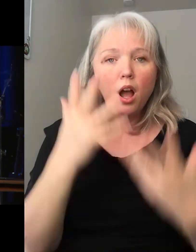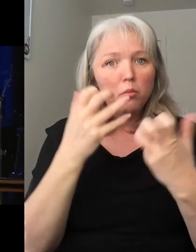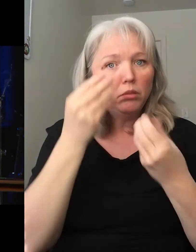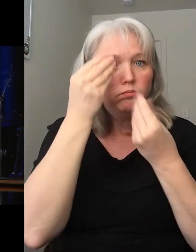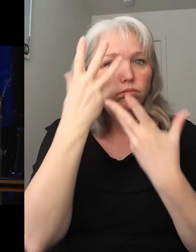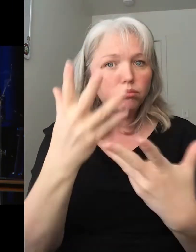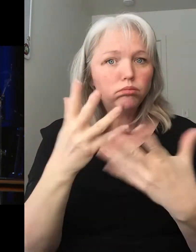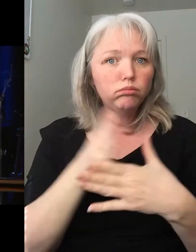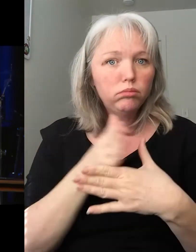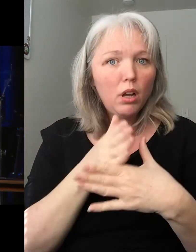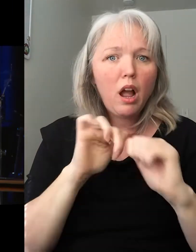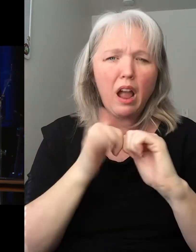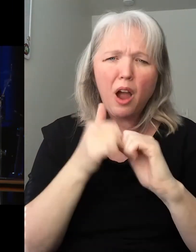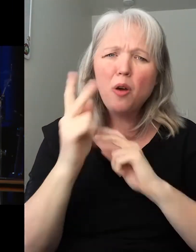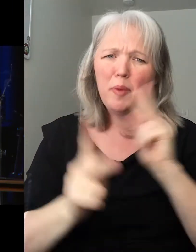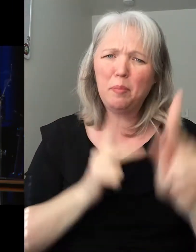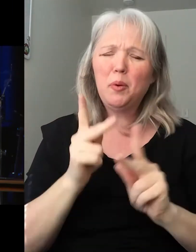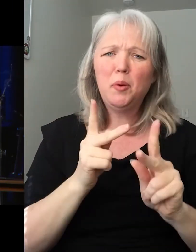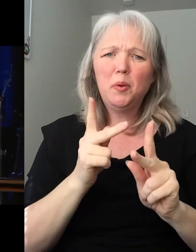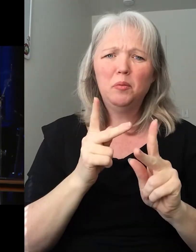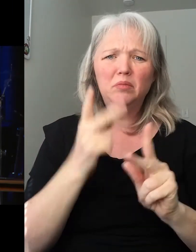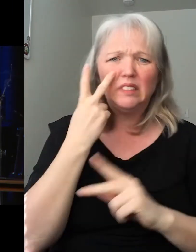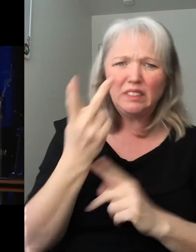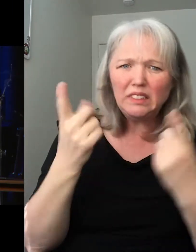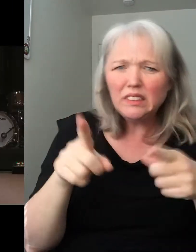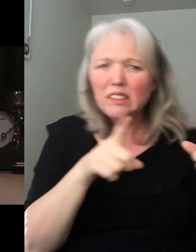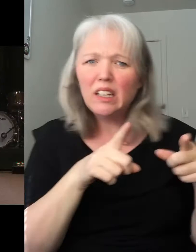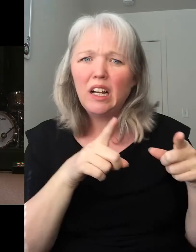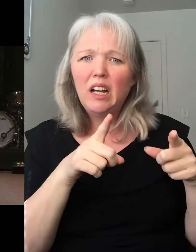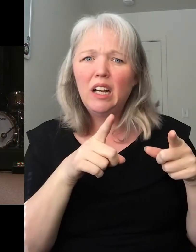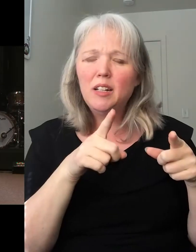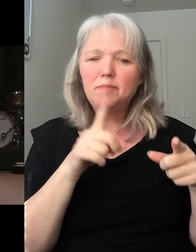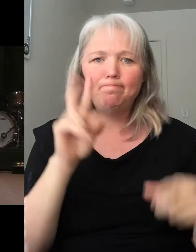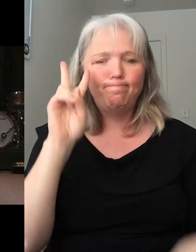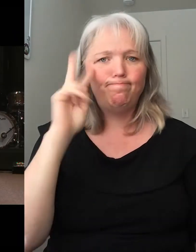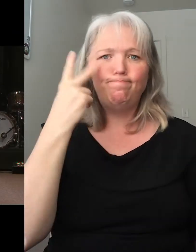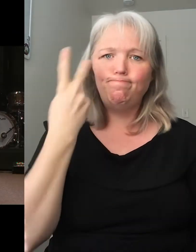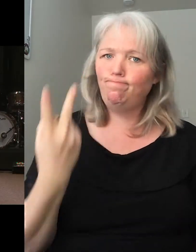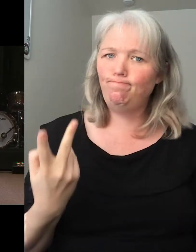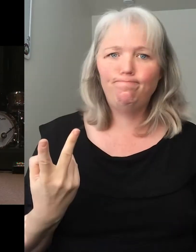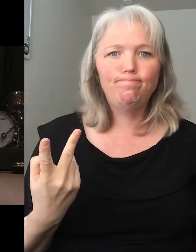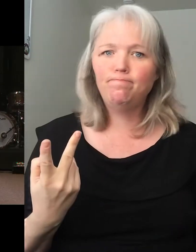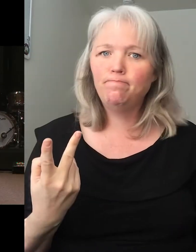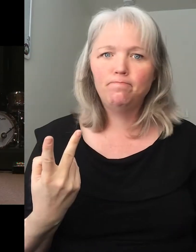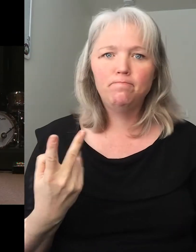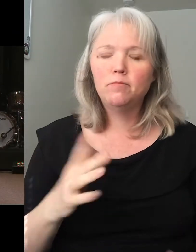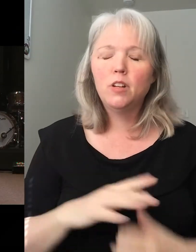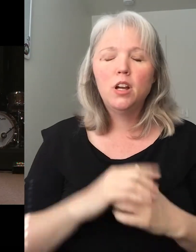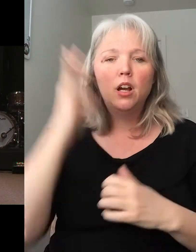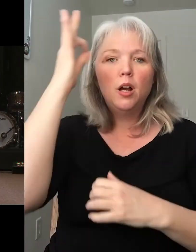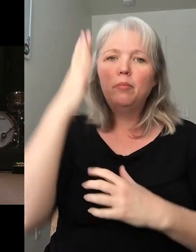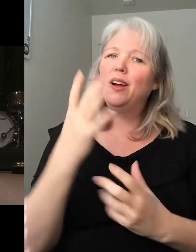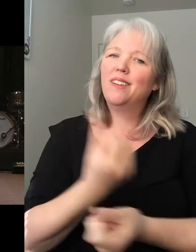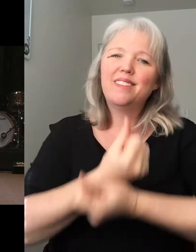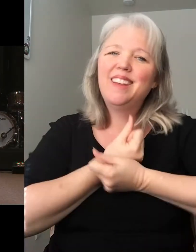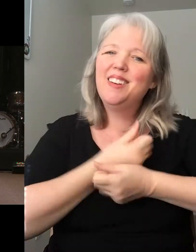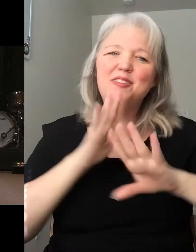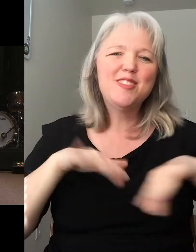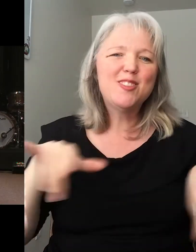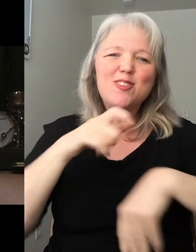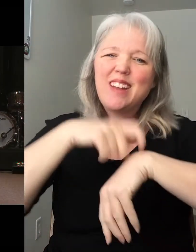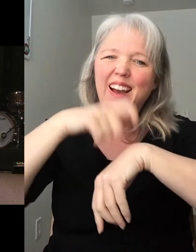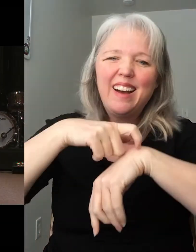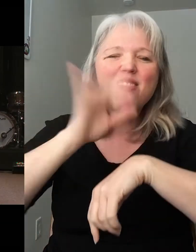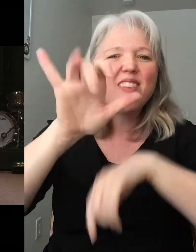I want to share with you how people can get things and misinterpret them. You see, a pastor loves to do children's